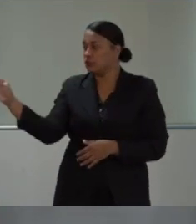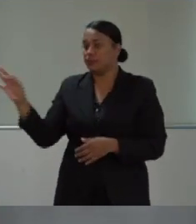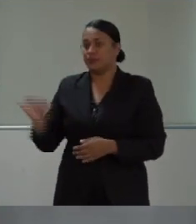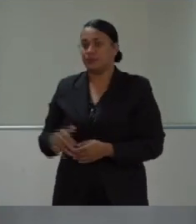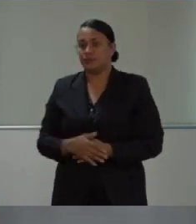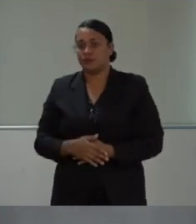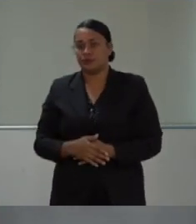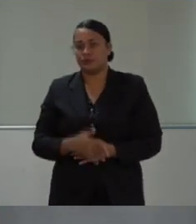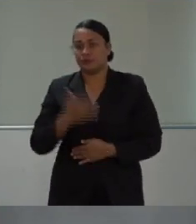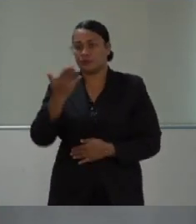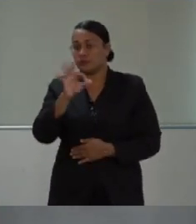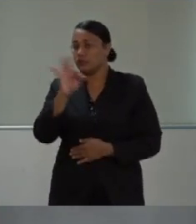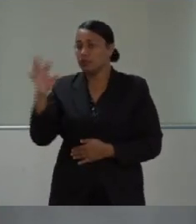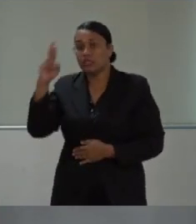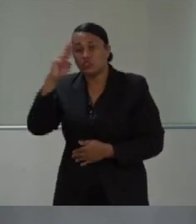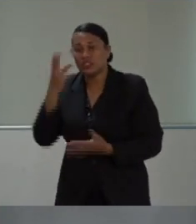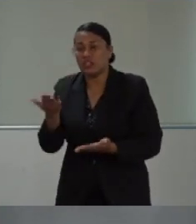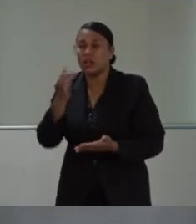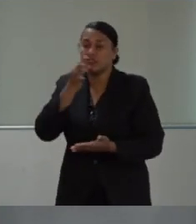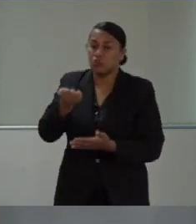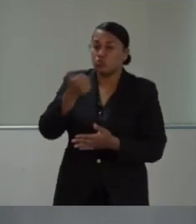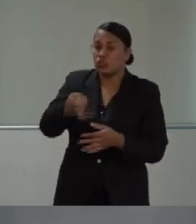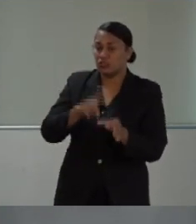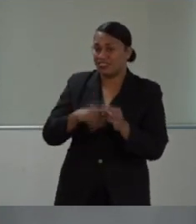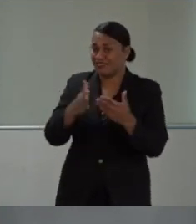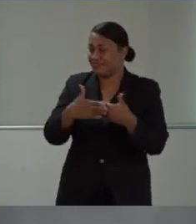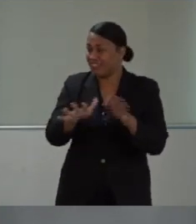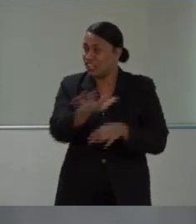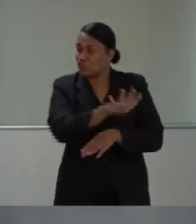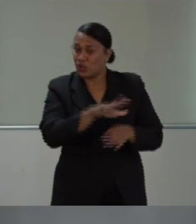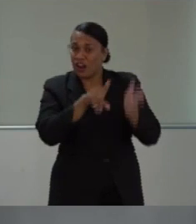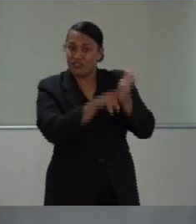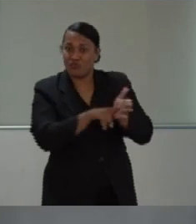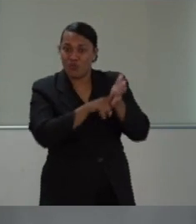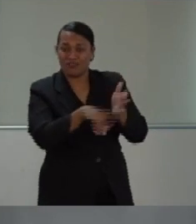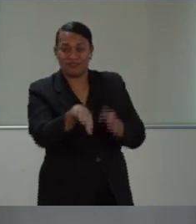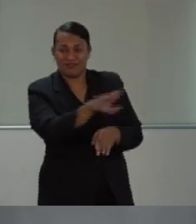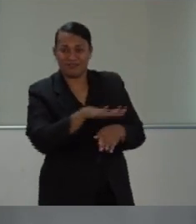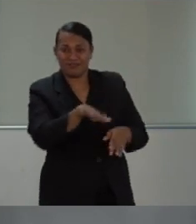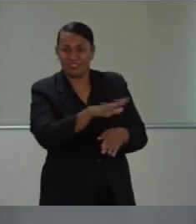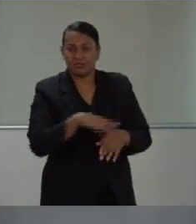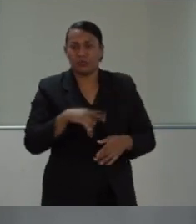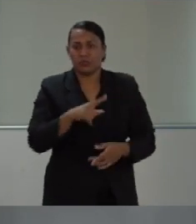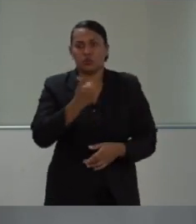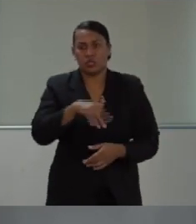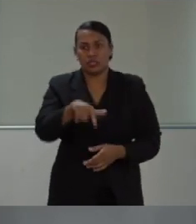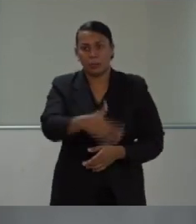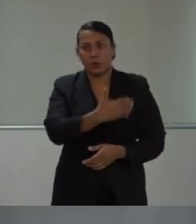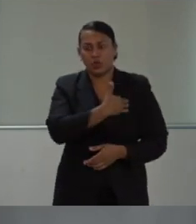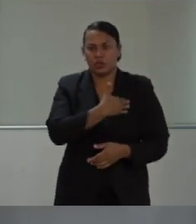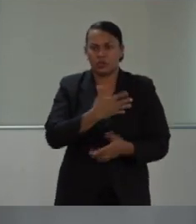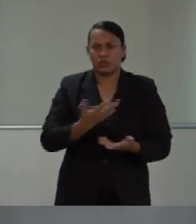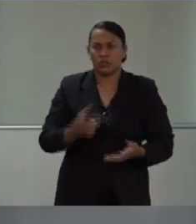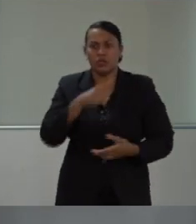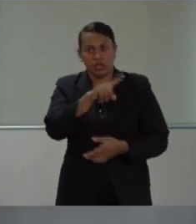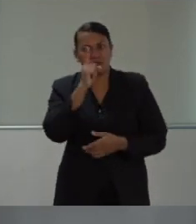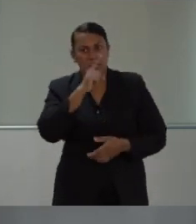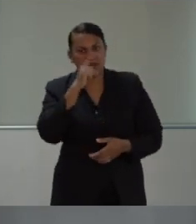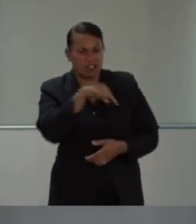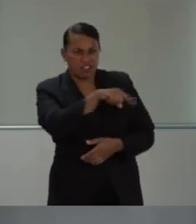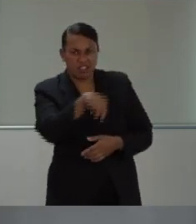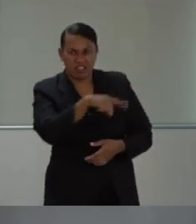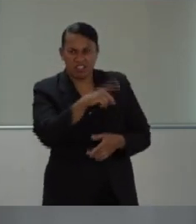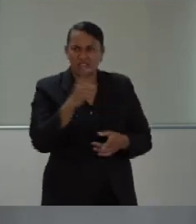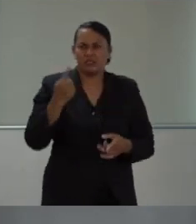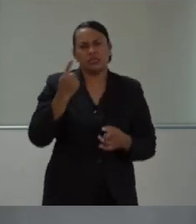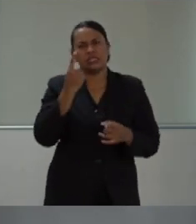So with the lifting of the lockdown of the Greater Lautoka area this morning, there have been people sitting around the mall